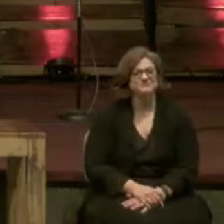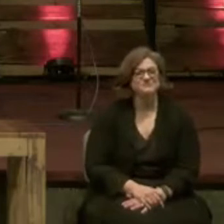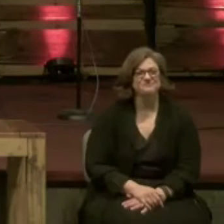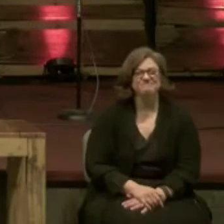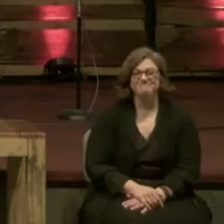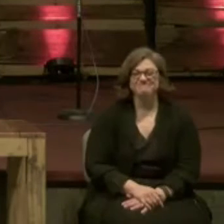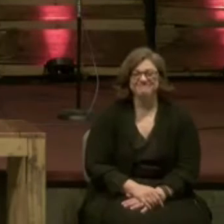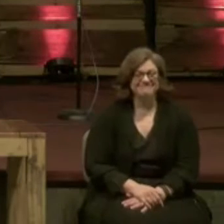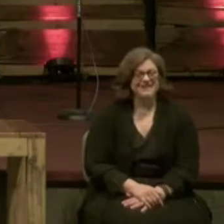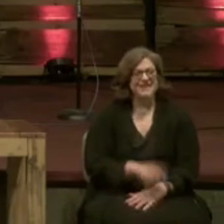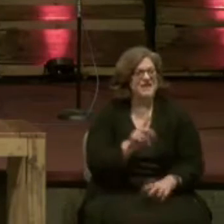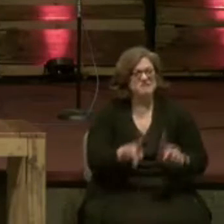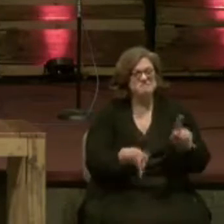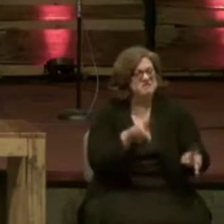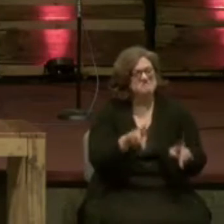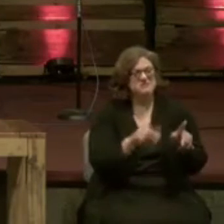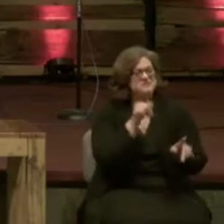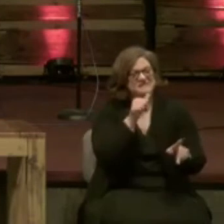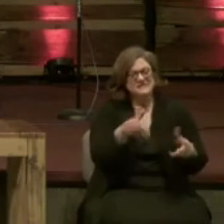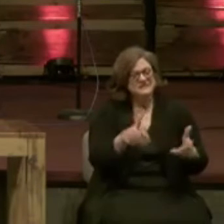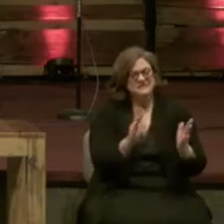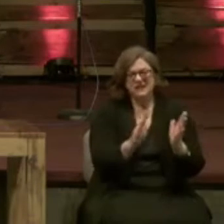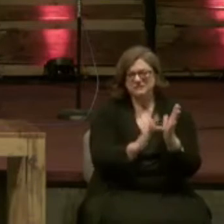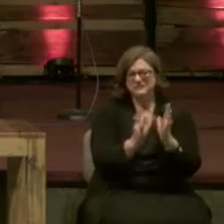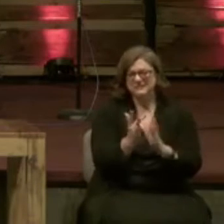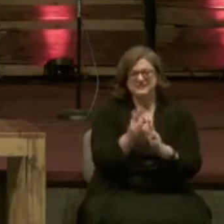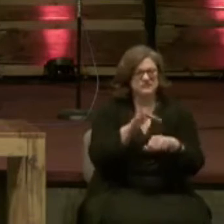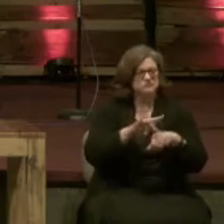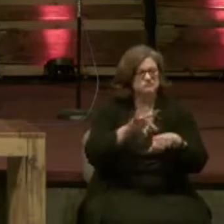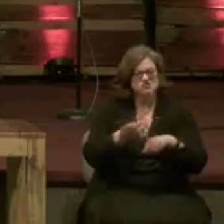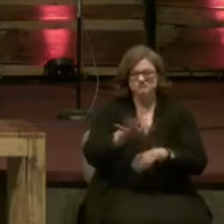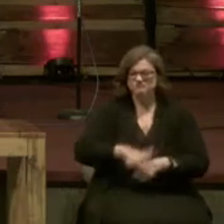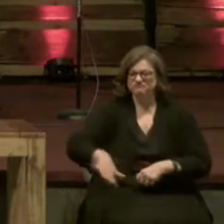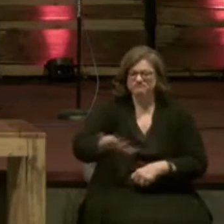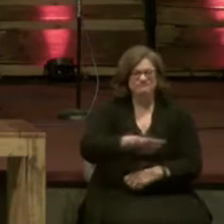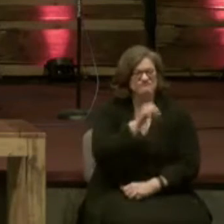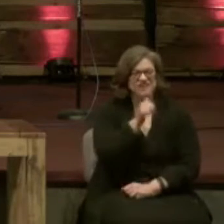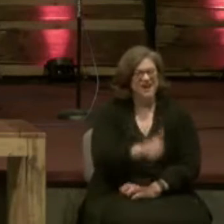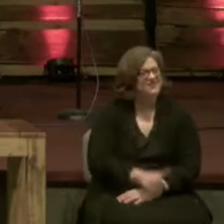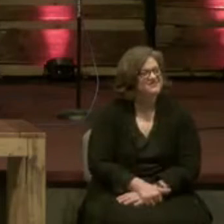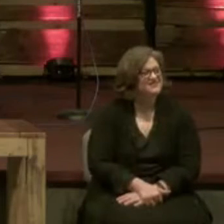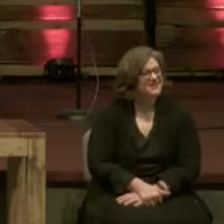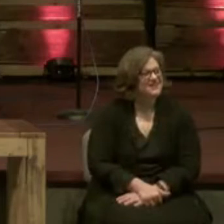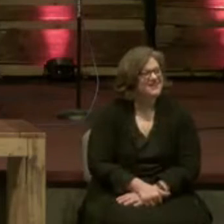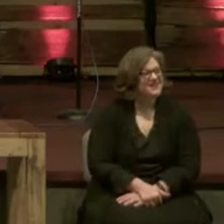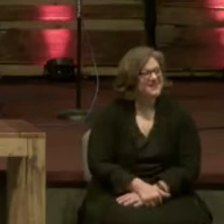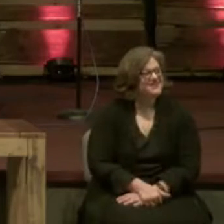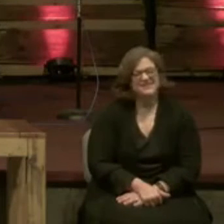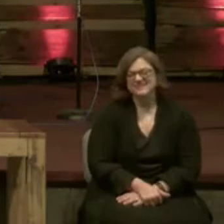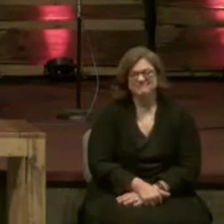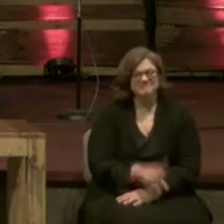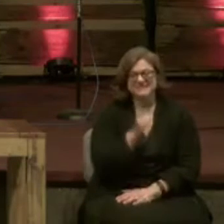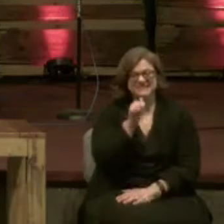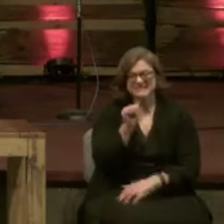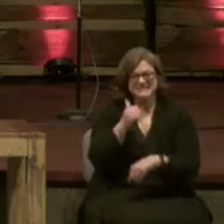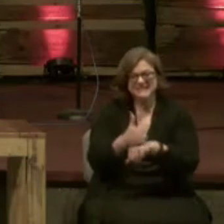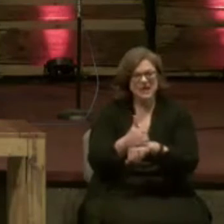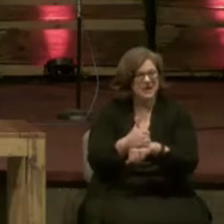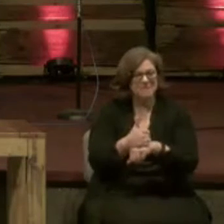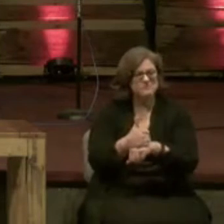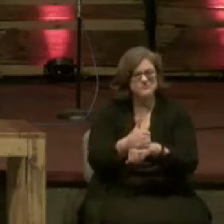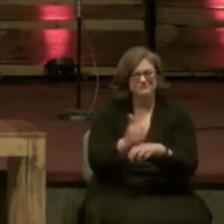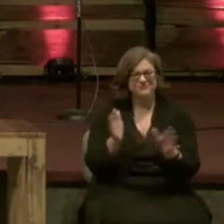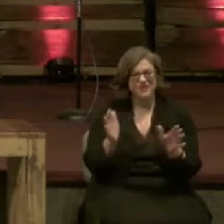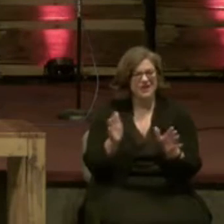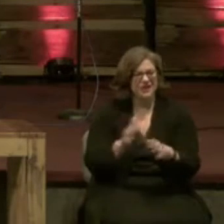People didn't make room for Jesus. Even though he created everything, they didn't make room for Jesus. Yet the good news